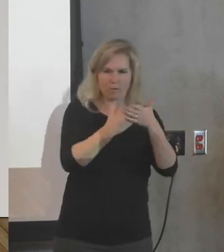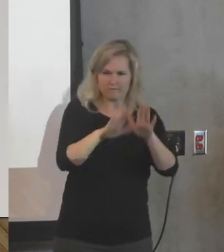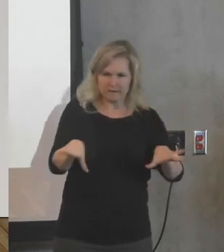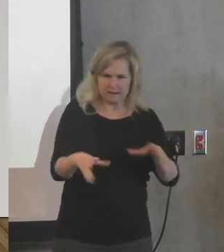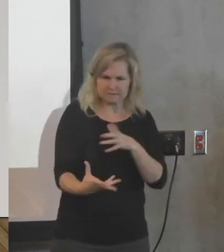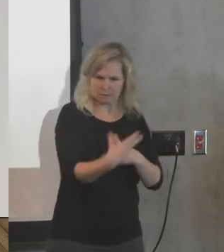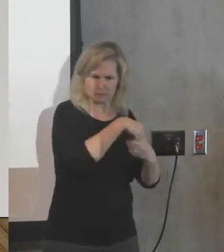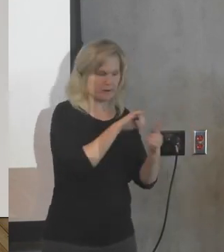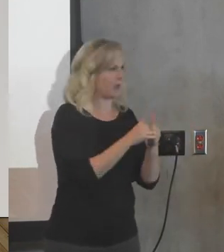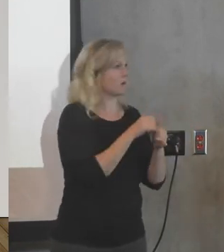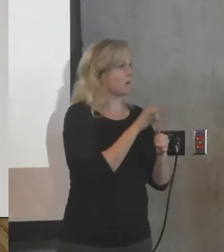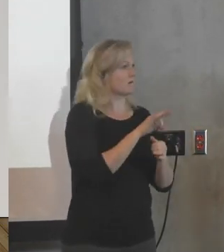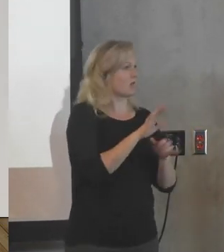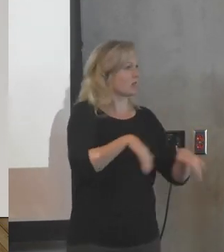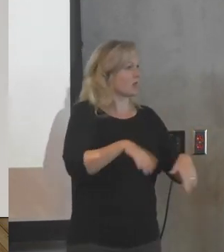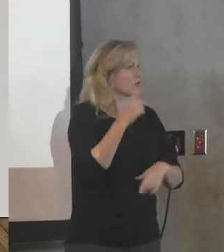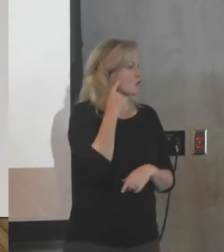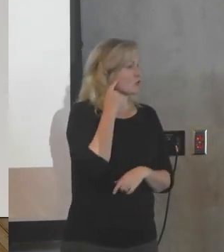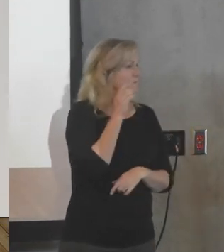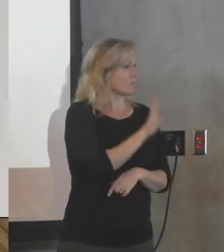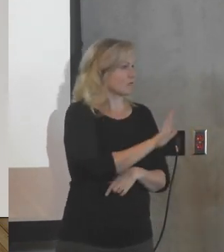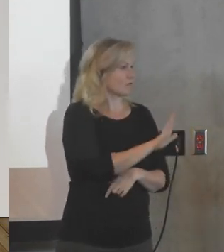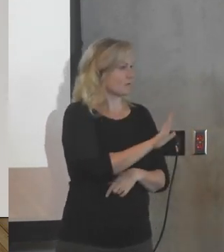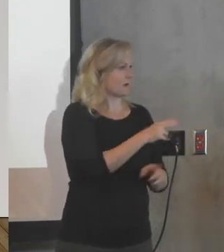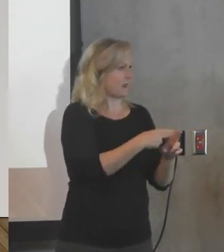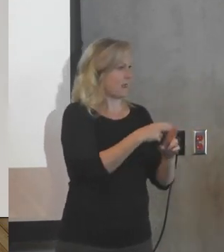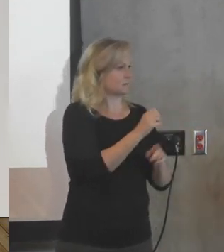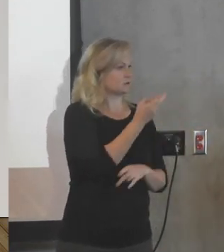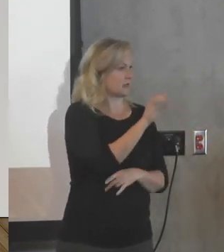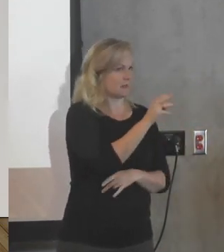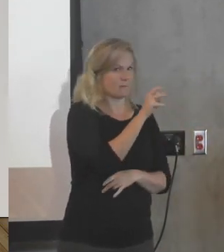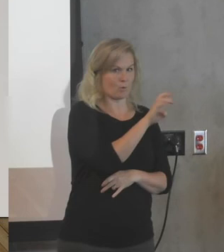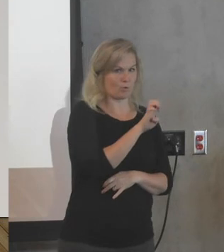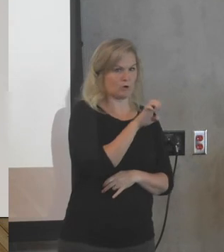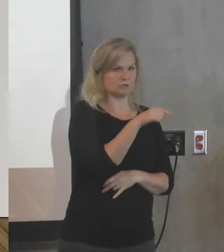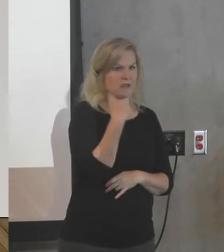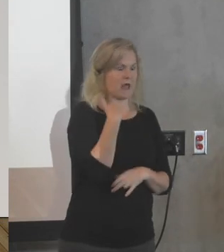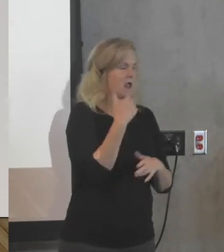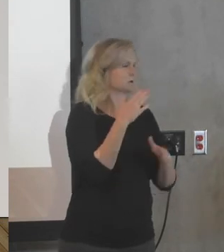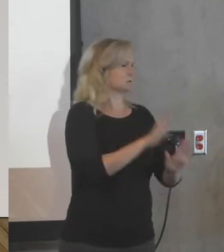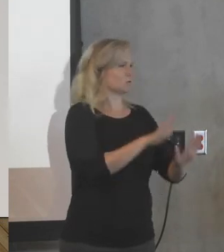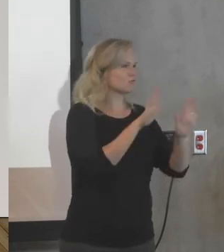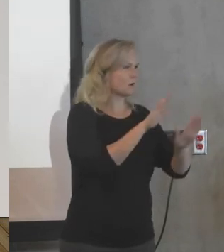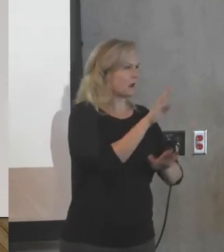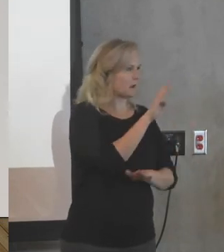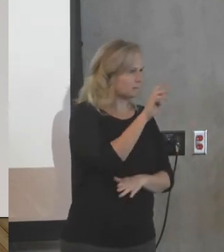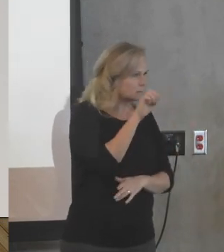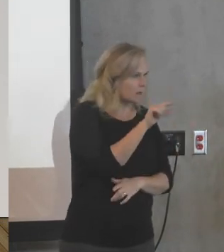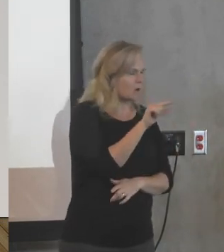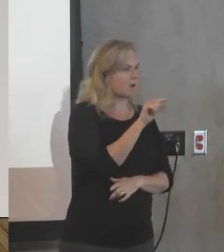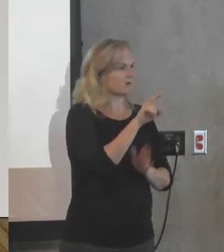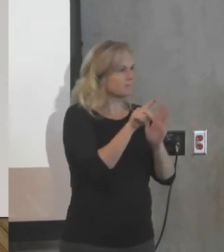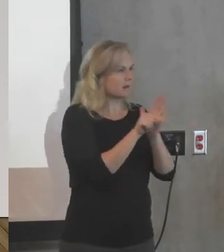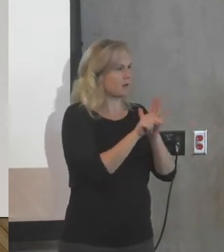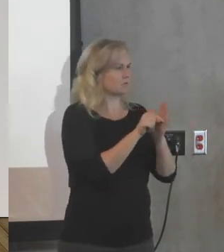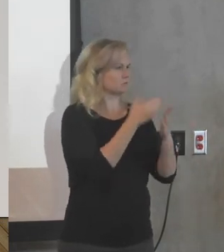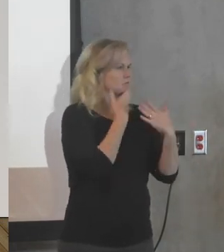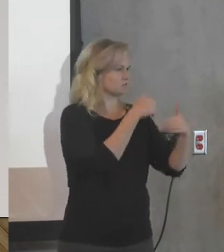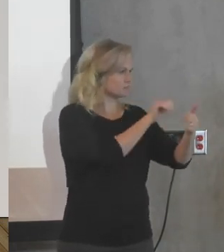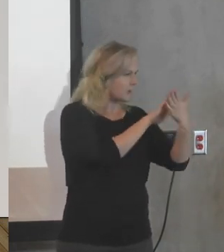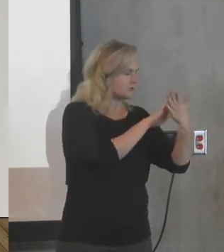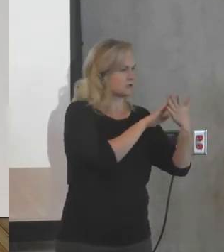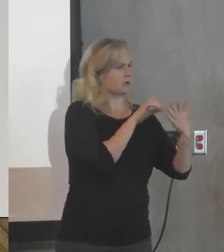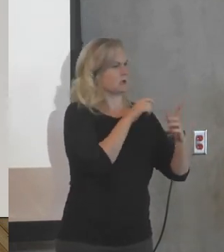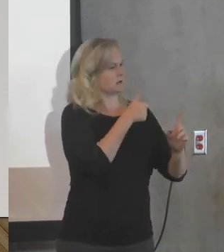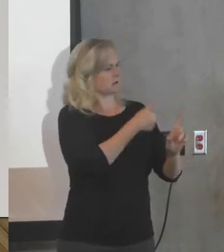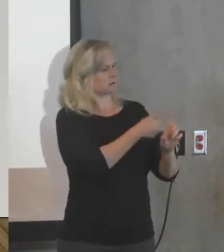If you've never heard of her, check her out. She has some great blogs and videos and great strategies. But she talks about how all children should